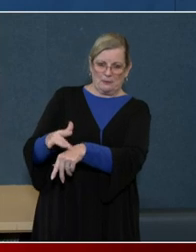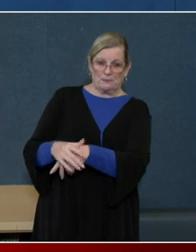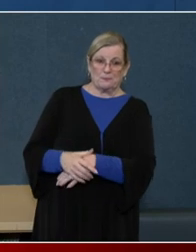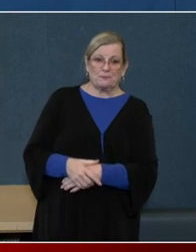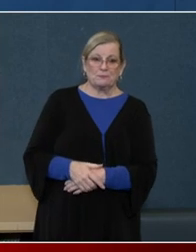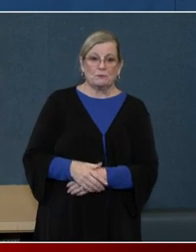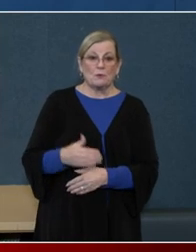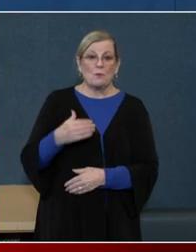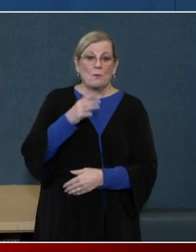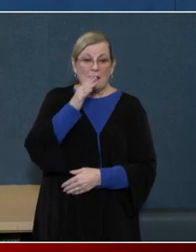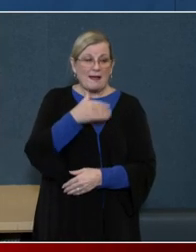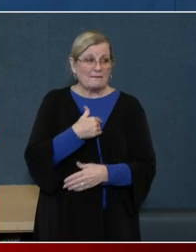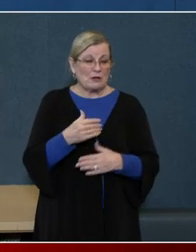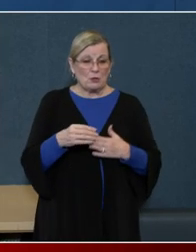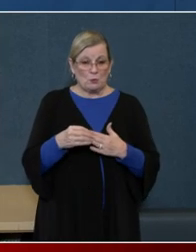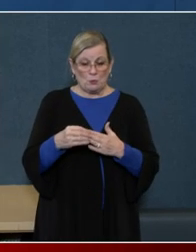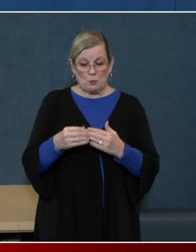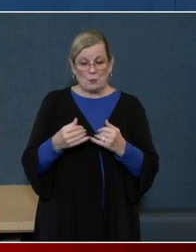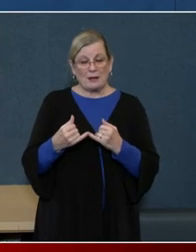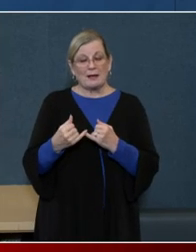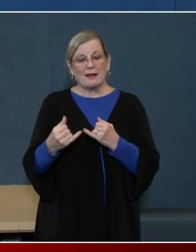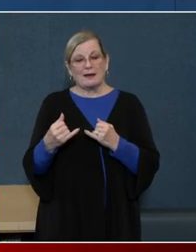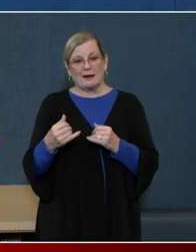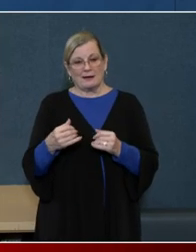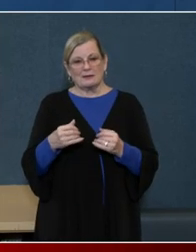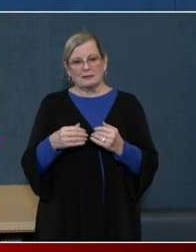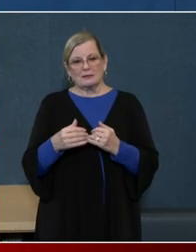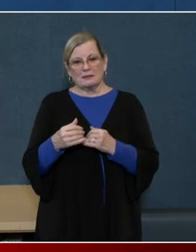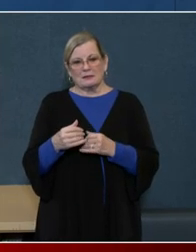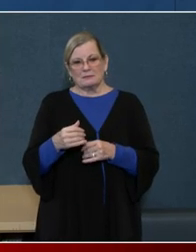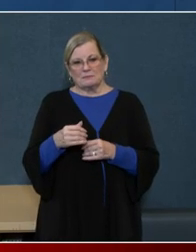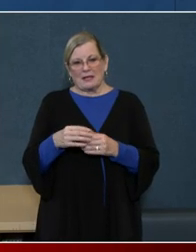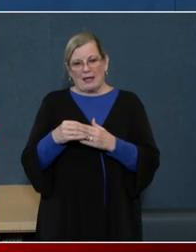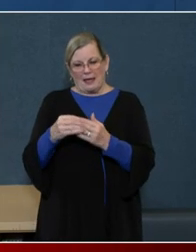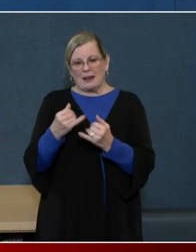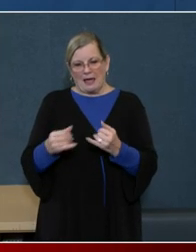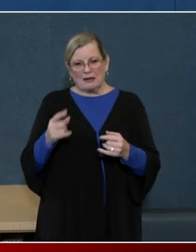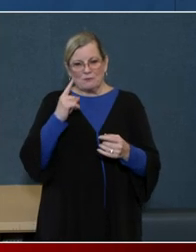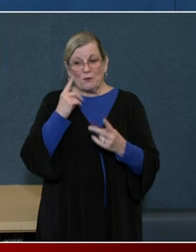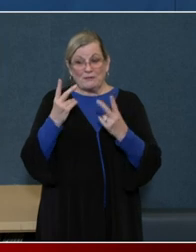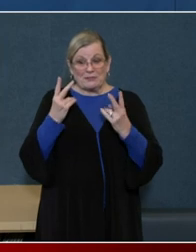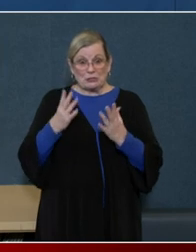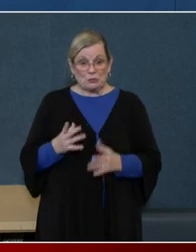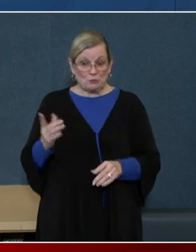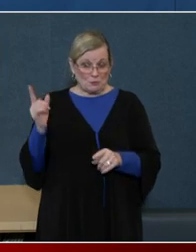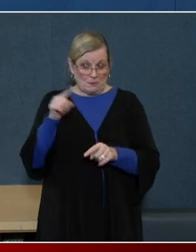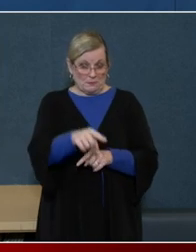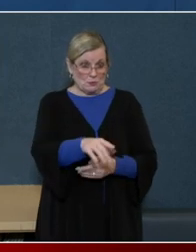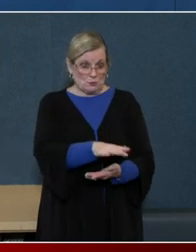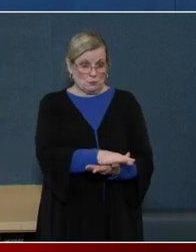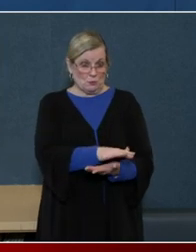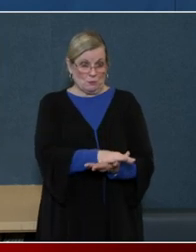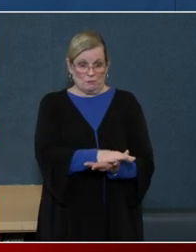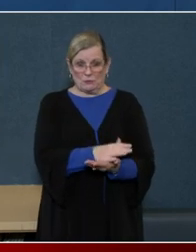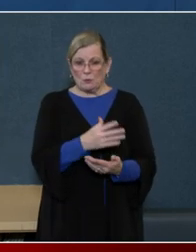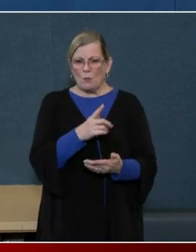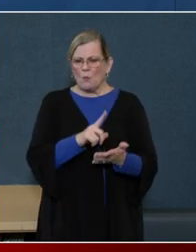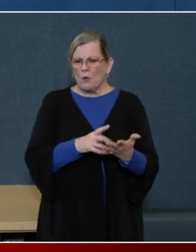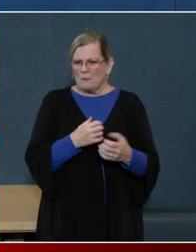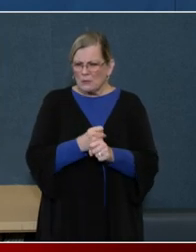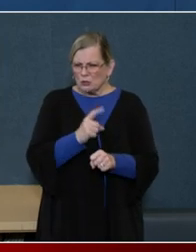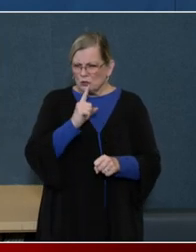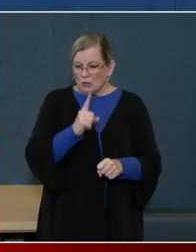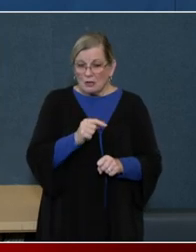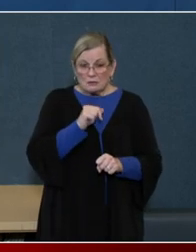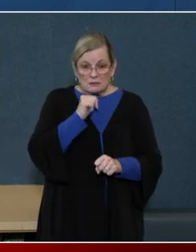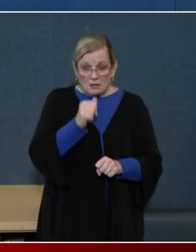visitors. New visitor management protocols will be in place to ensure that anyone not associated with